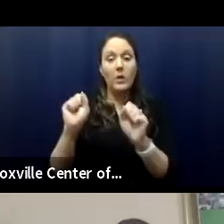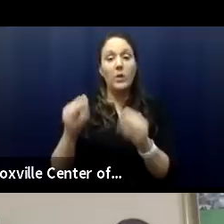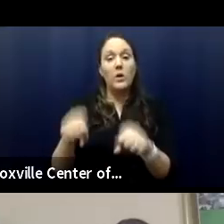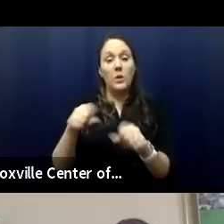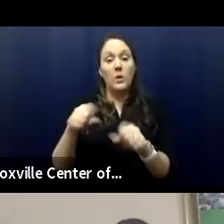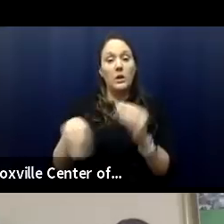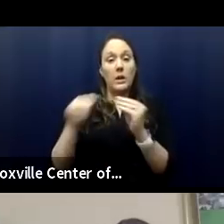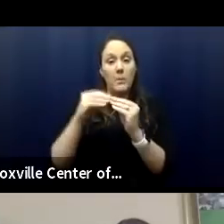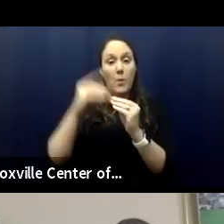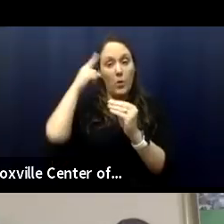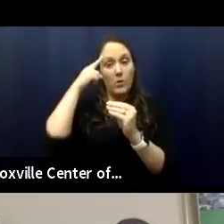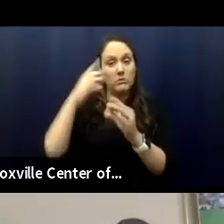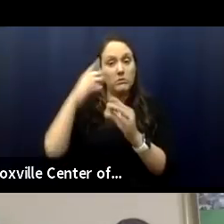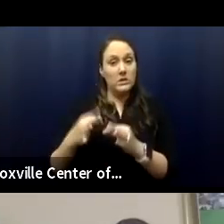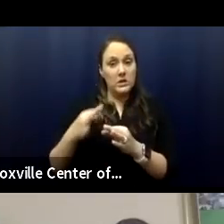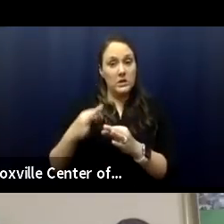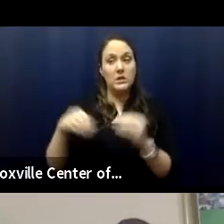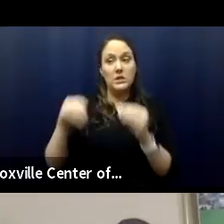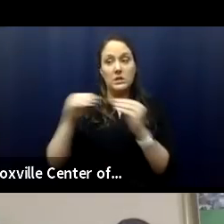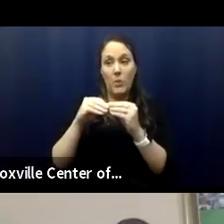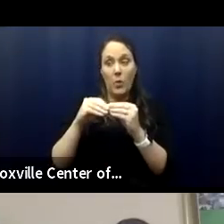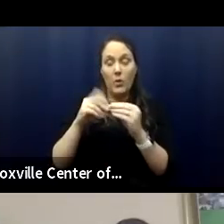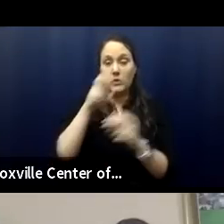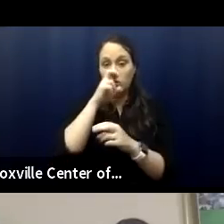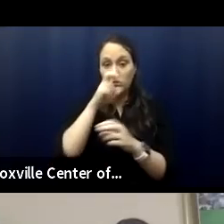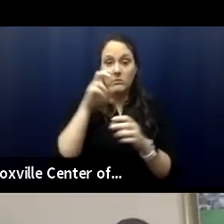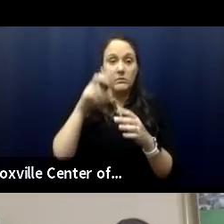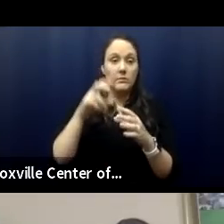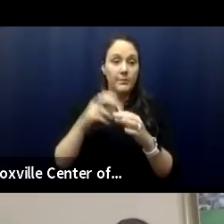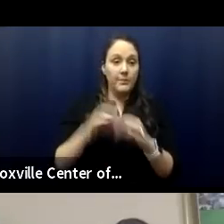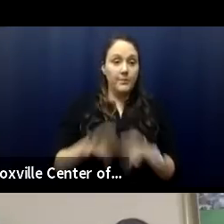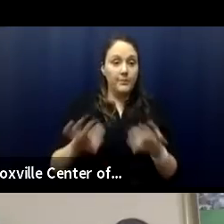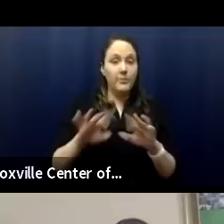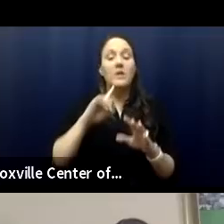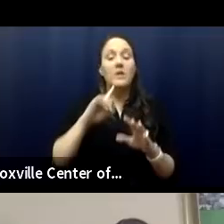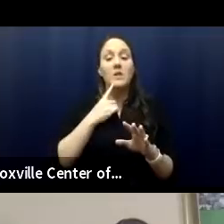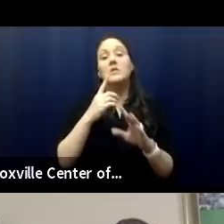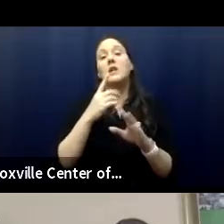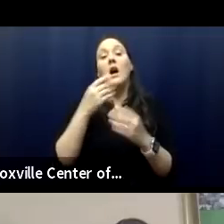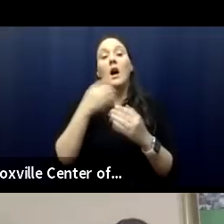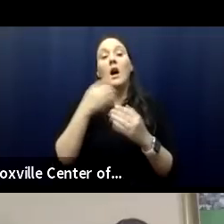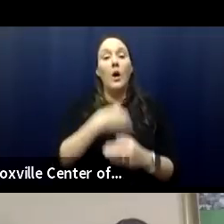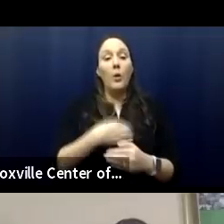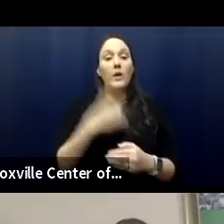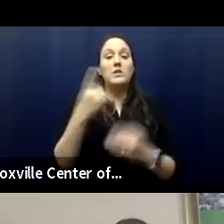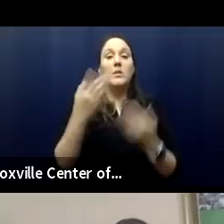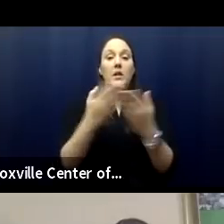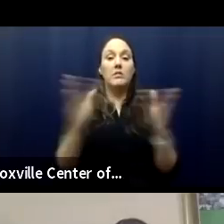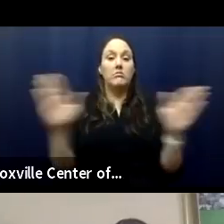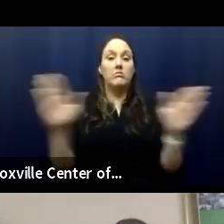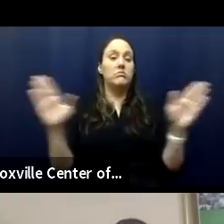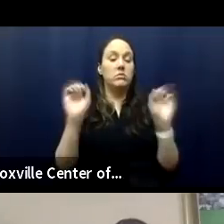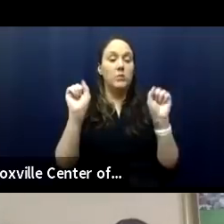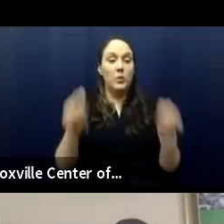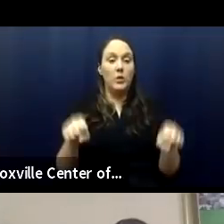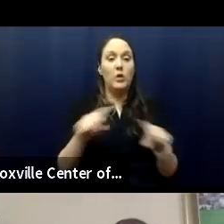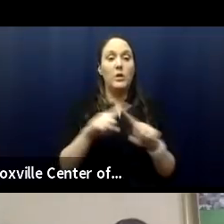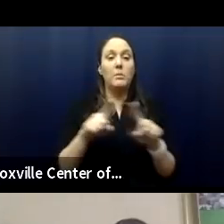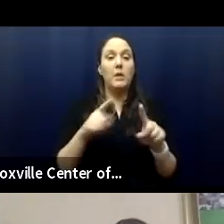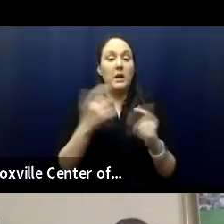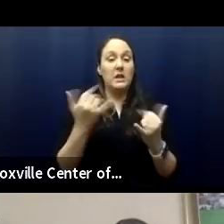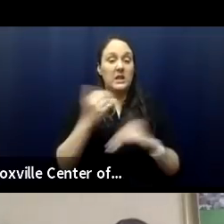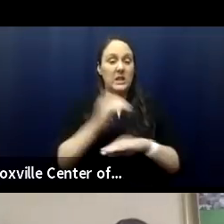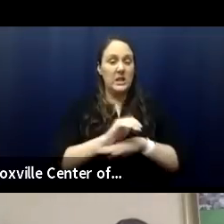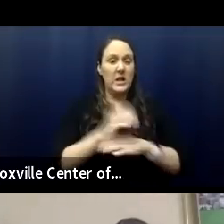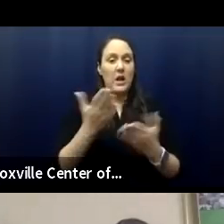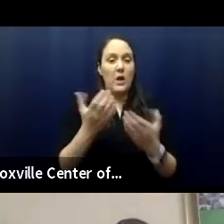more surgical. But I wish we could do something that was across the board, but I think tonight, I would like just to do one thing to